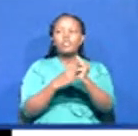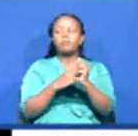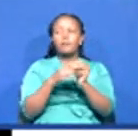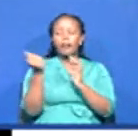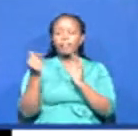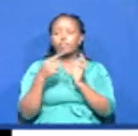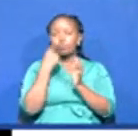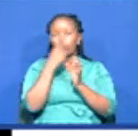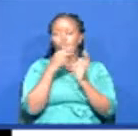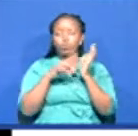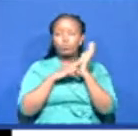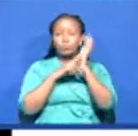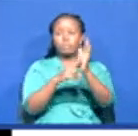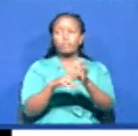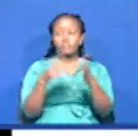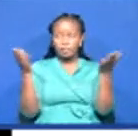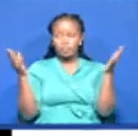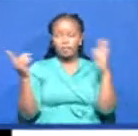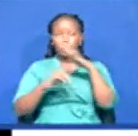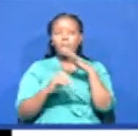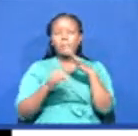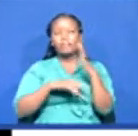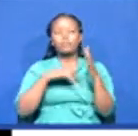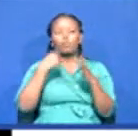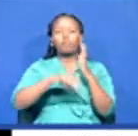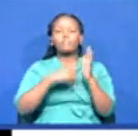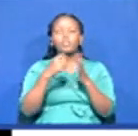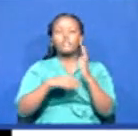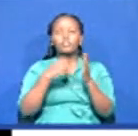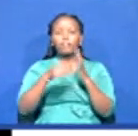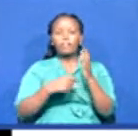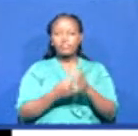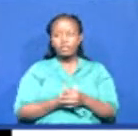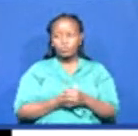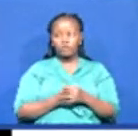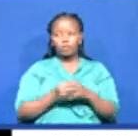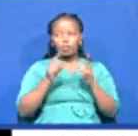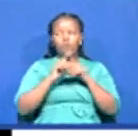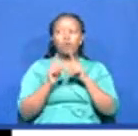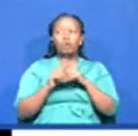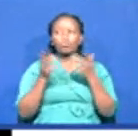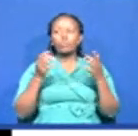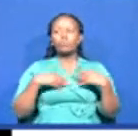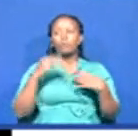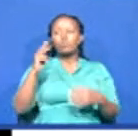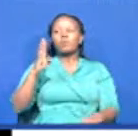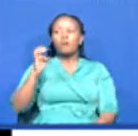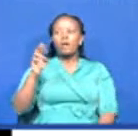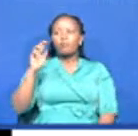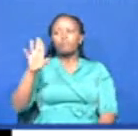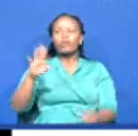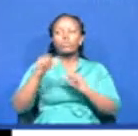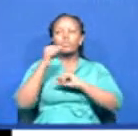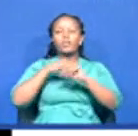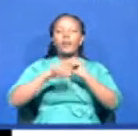our Ministry of Industrialization, Ambassador Johnson Wairu, Acting Director, Frida